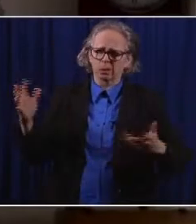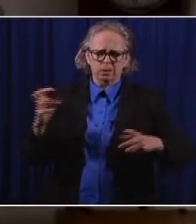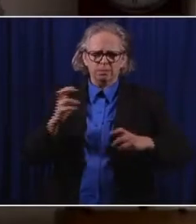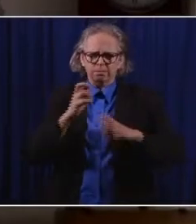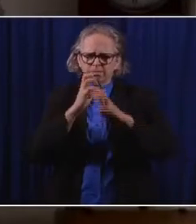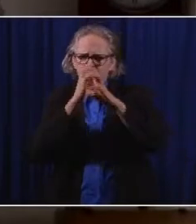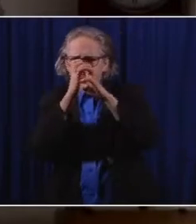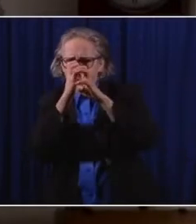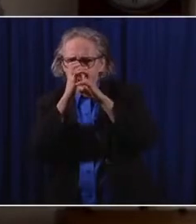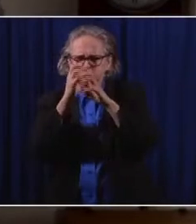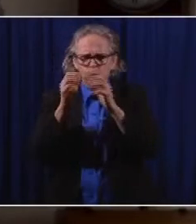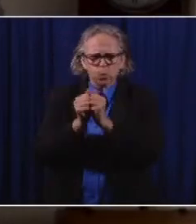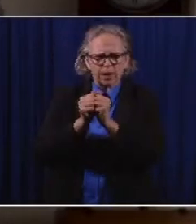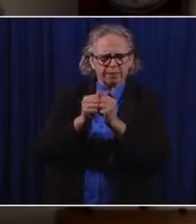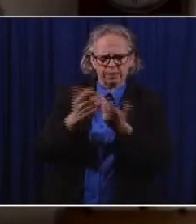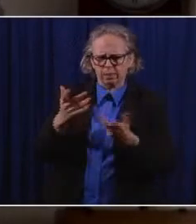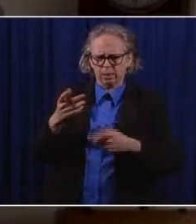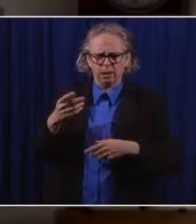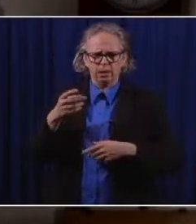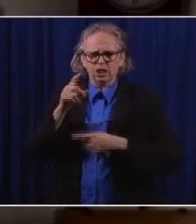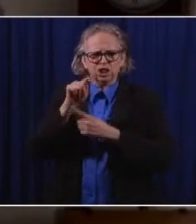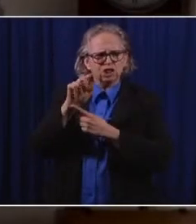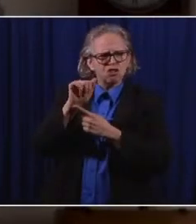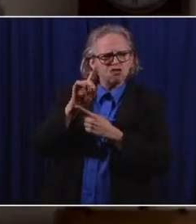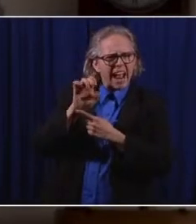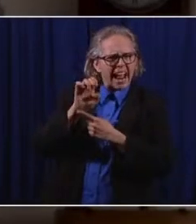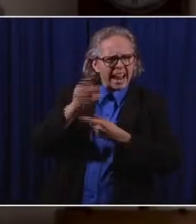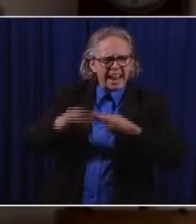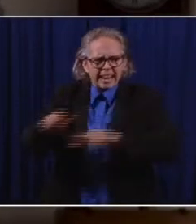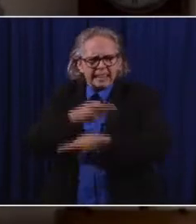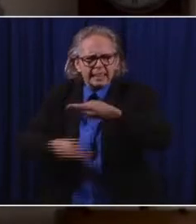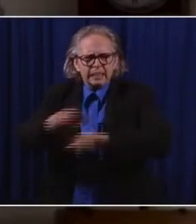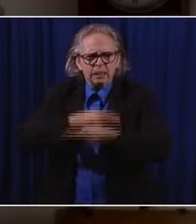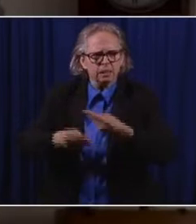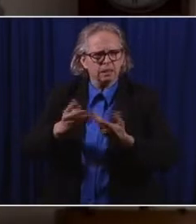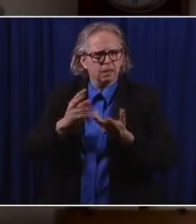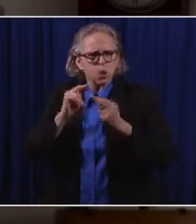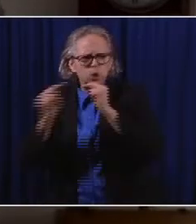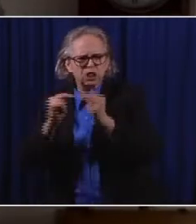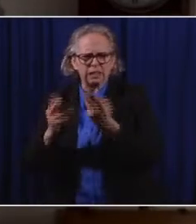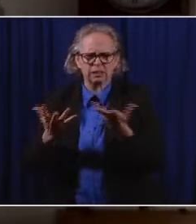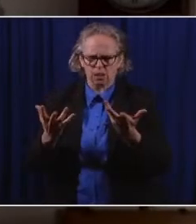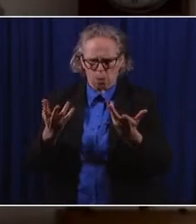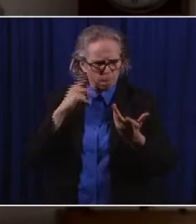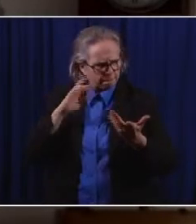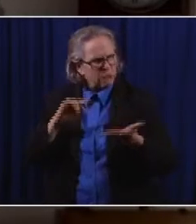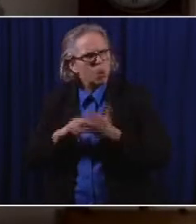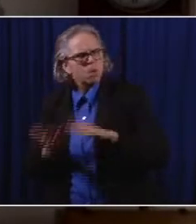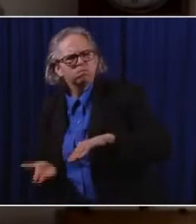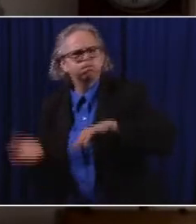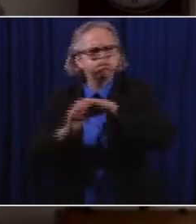future to expand job growth in Ohio and in this country.